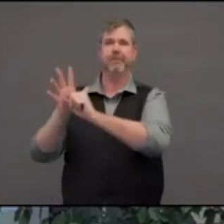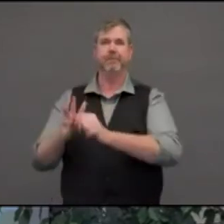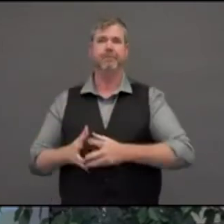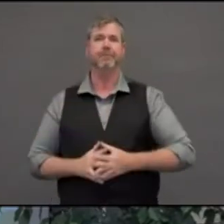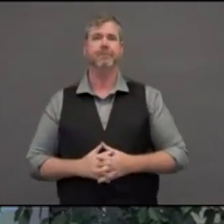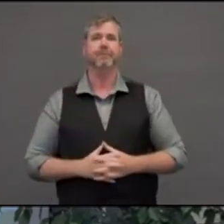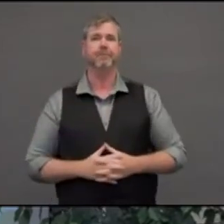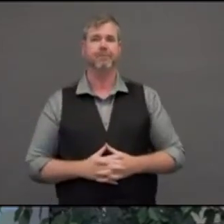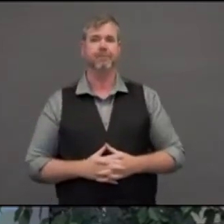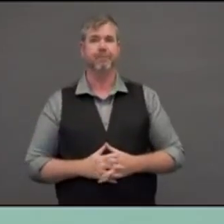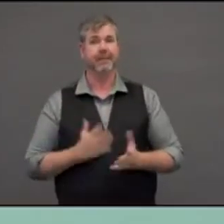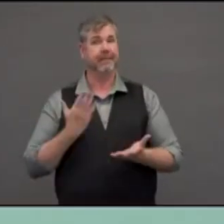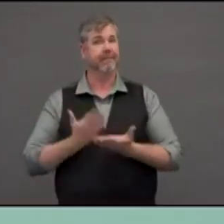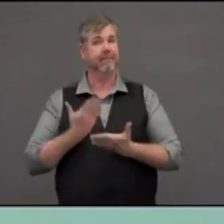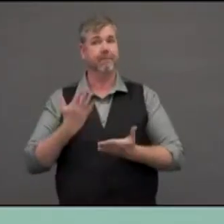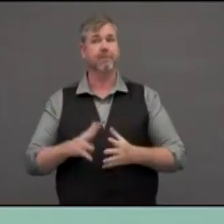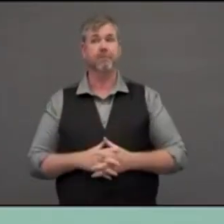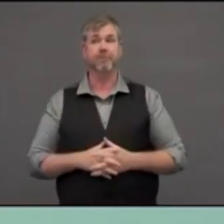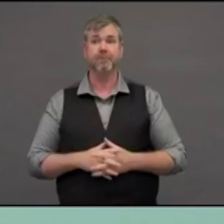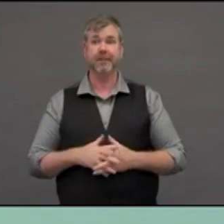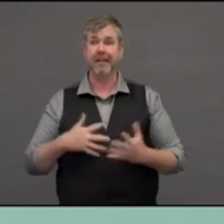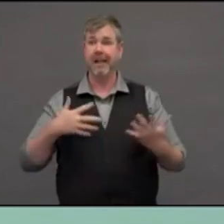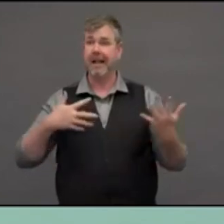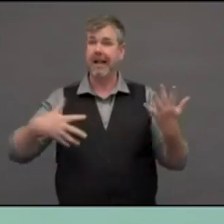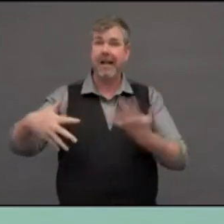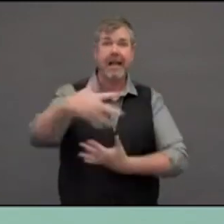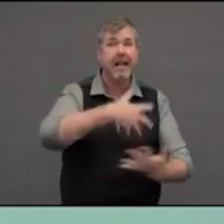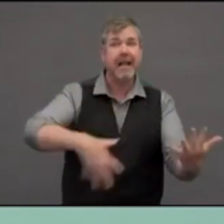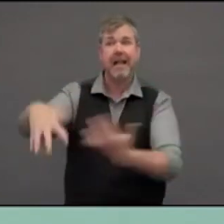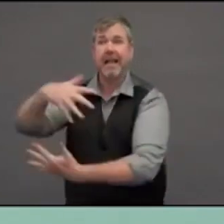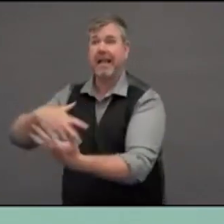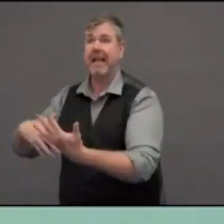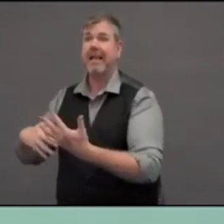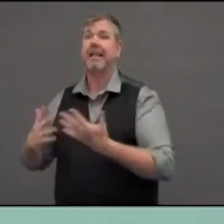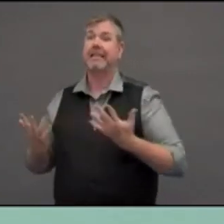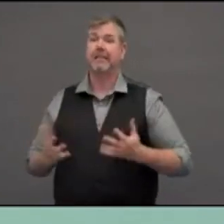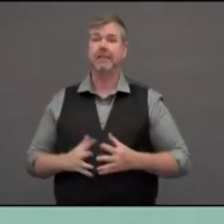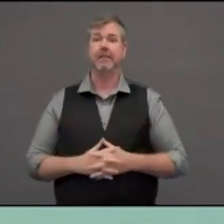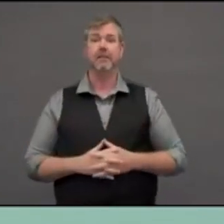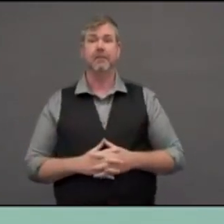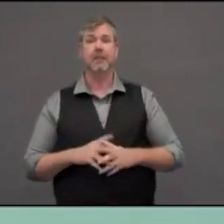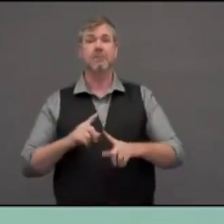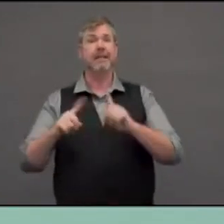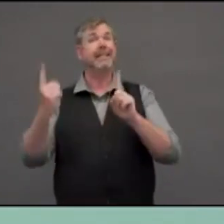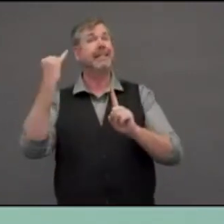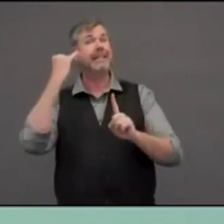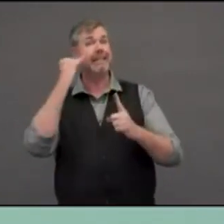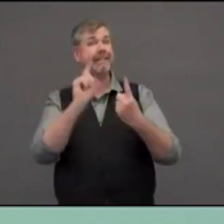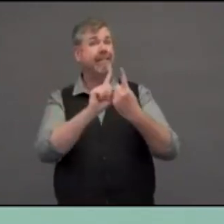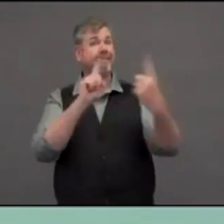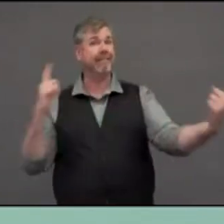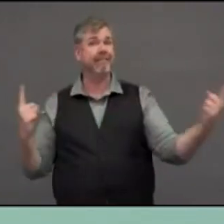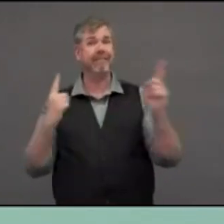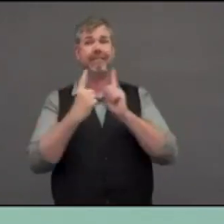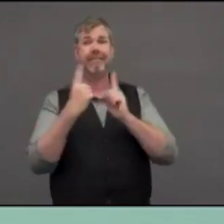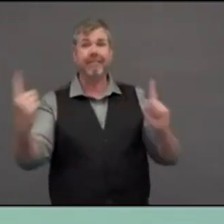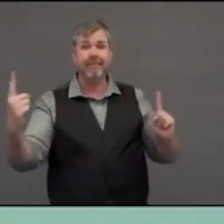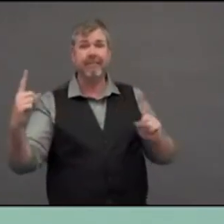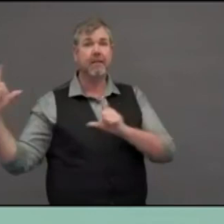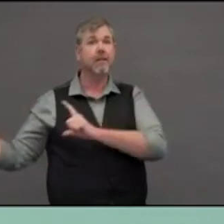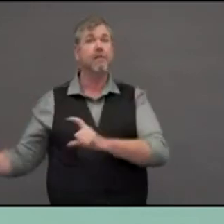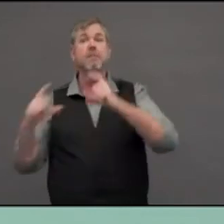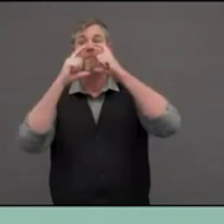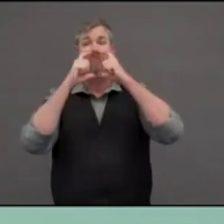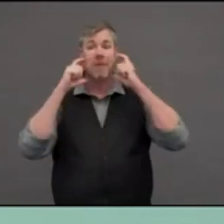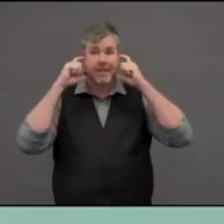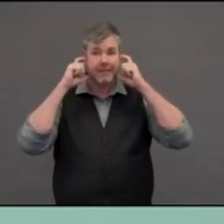social distance, your exposure level decreases. If you wear a face mask, your exposure level decreases. If you wipe down